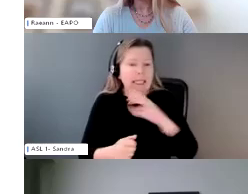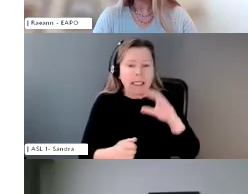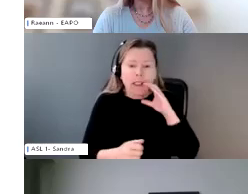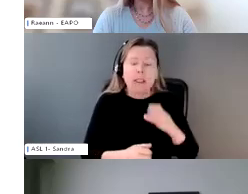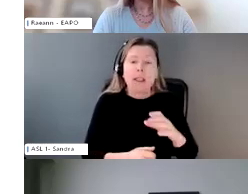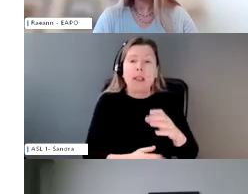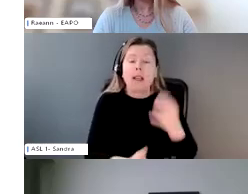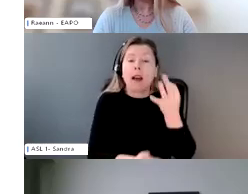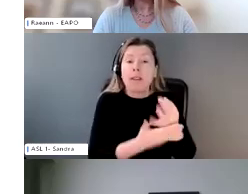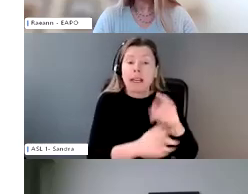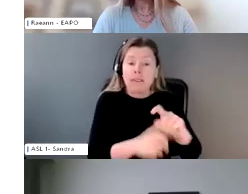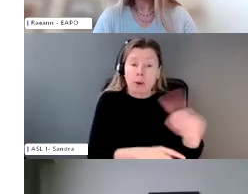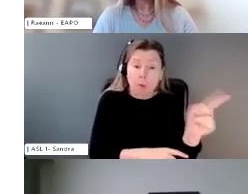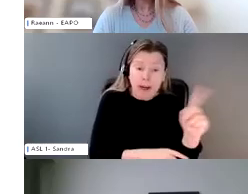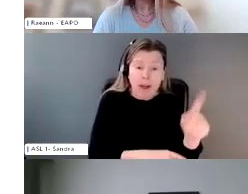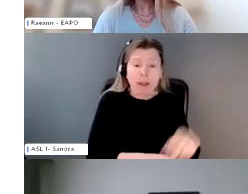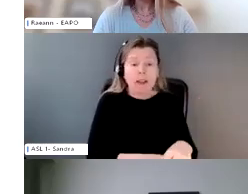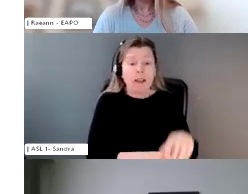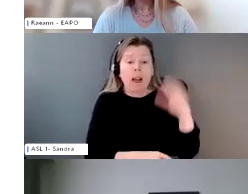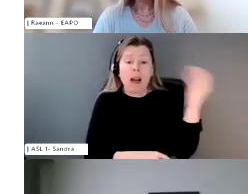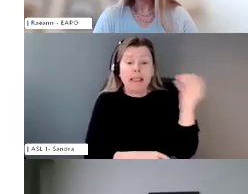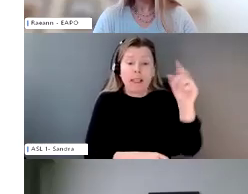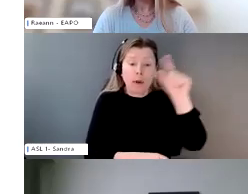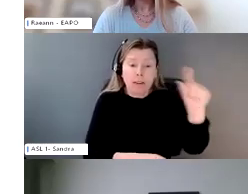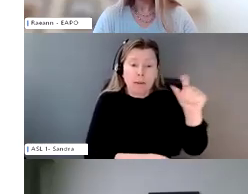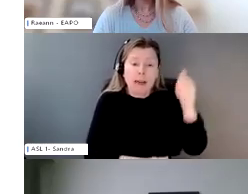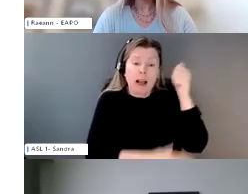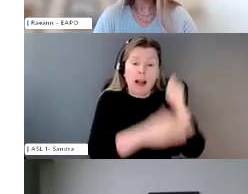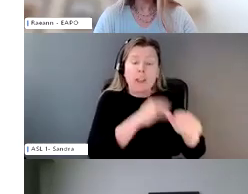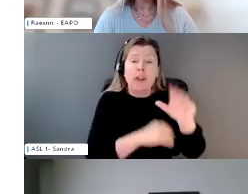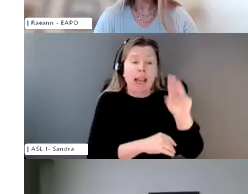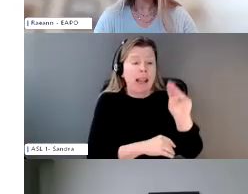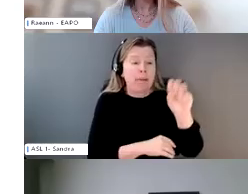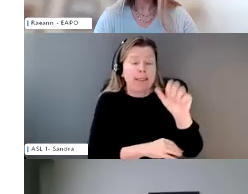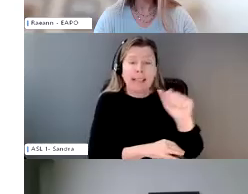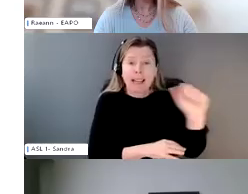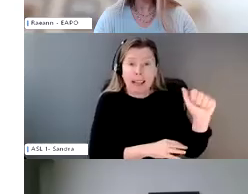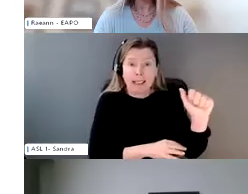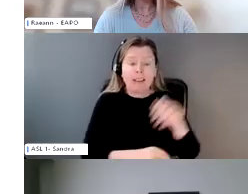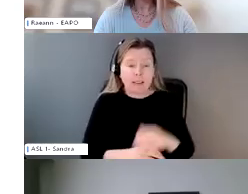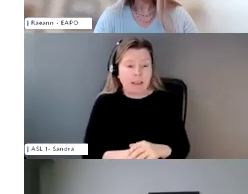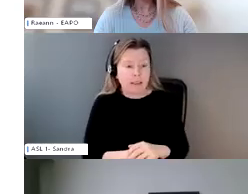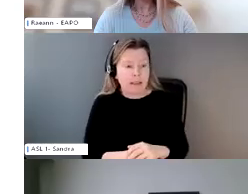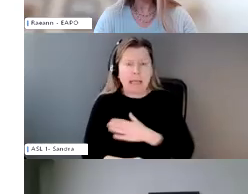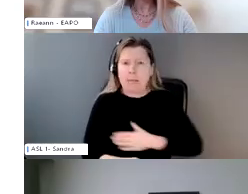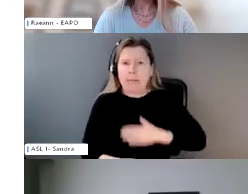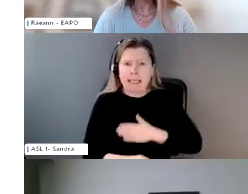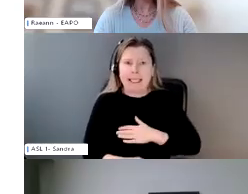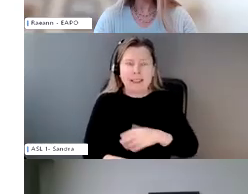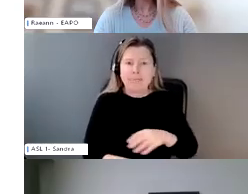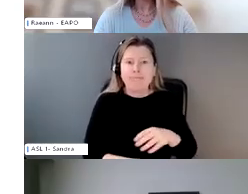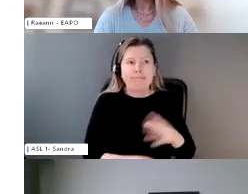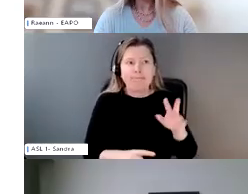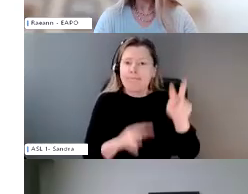for Seniors and Accessibility. Please check out our website at EAPON. I'll put the link in the chat